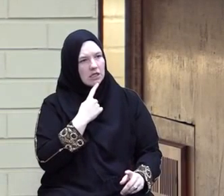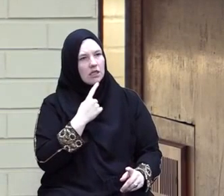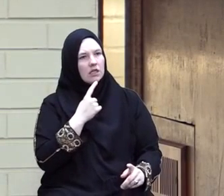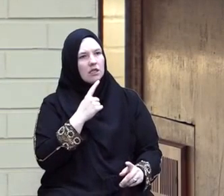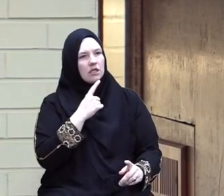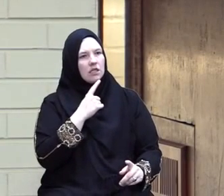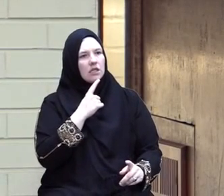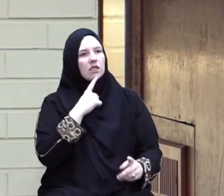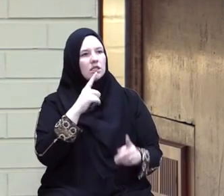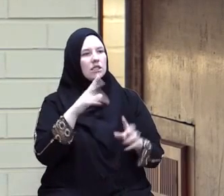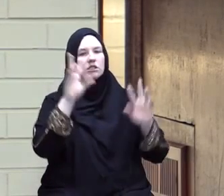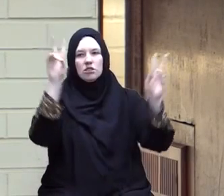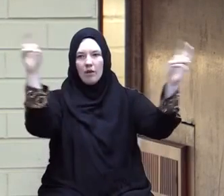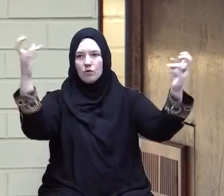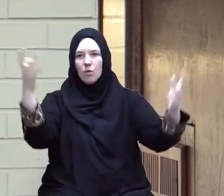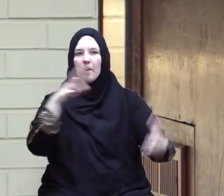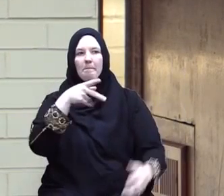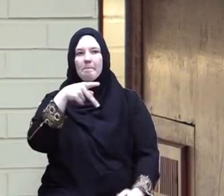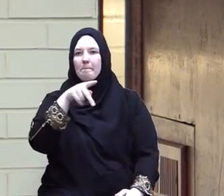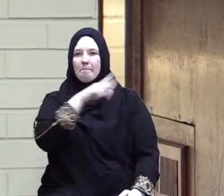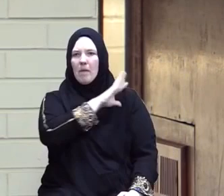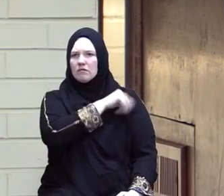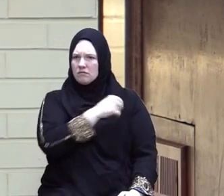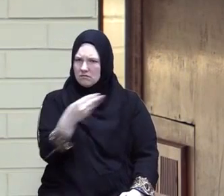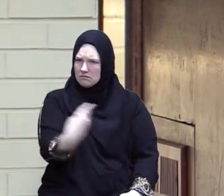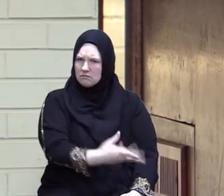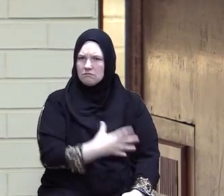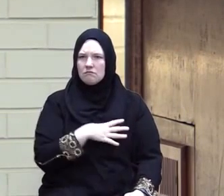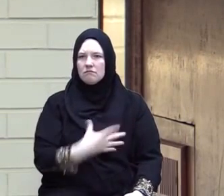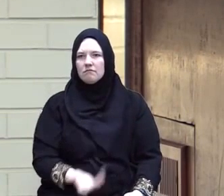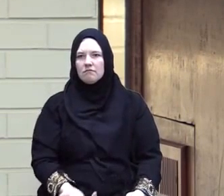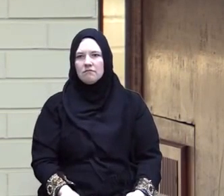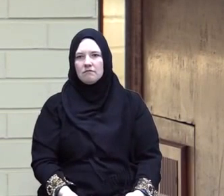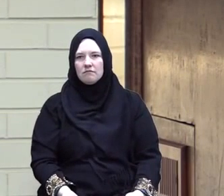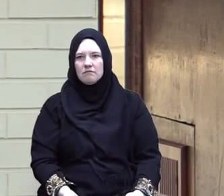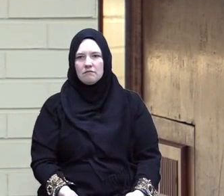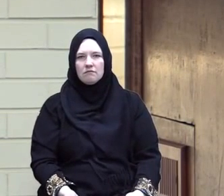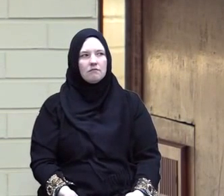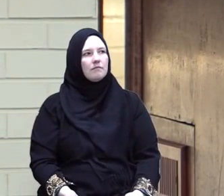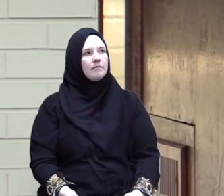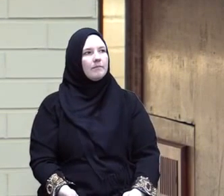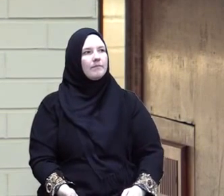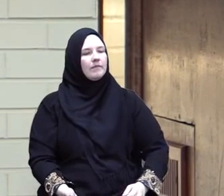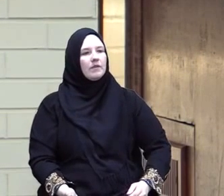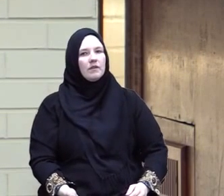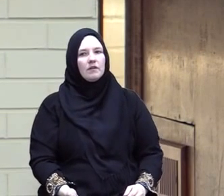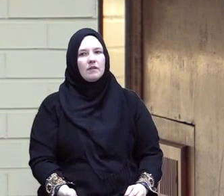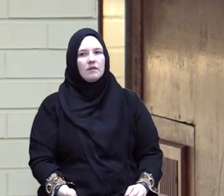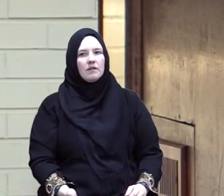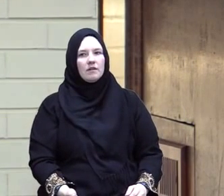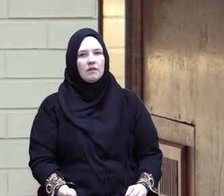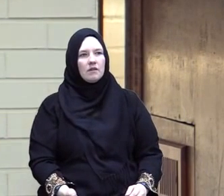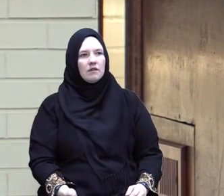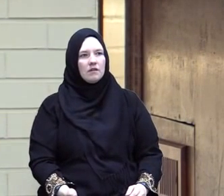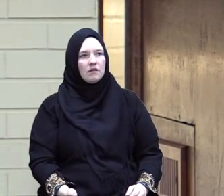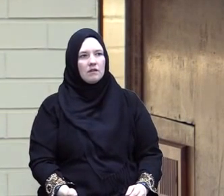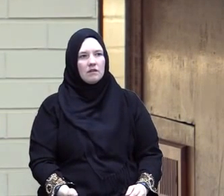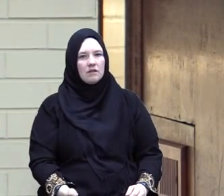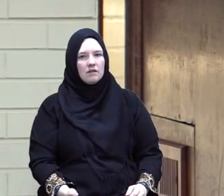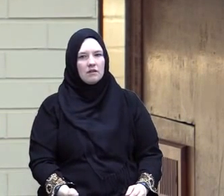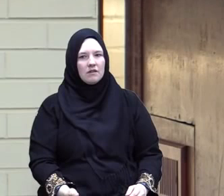was Palestine. I said, you want to convince me that Palestinians hate freedoms? Whom are they